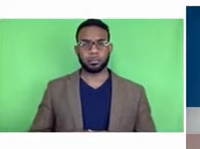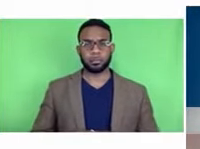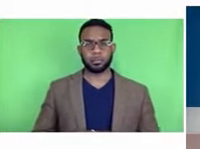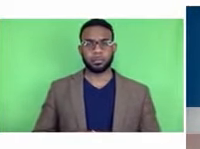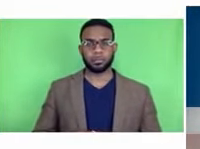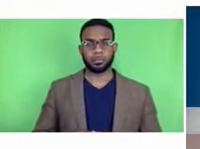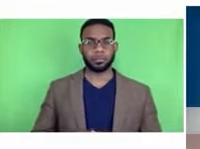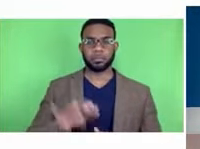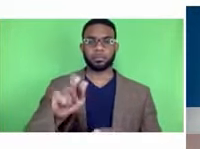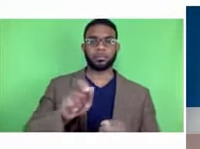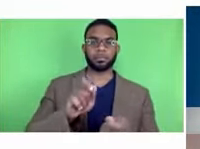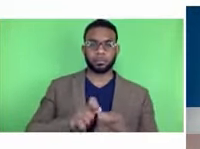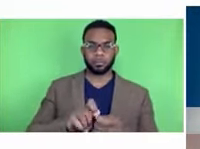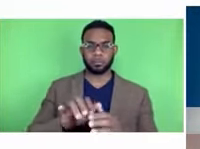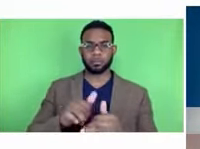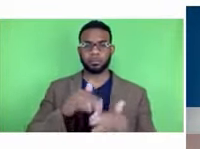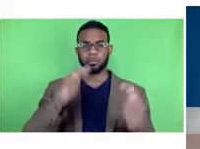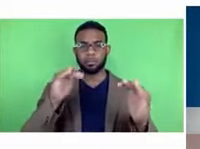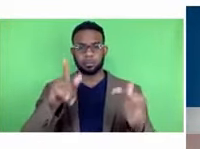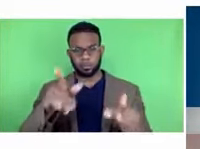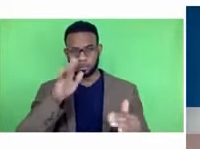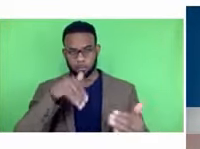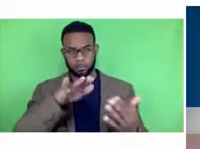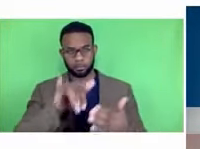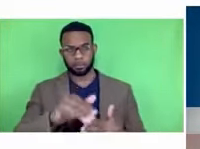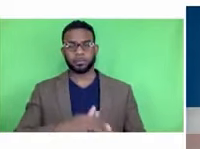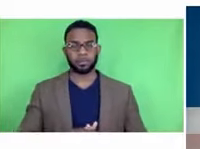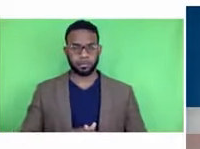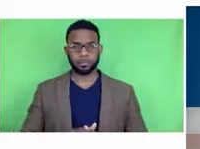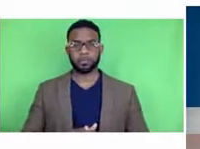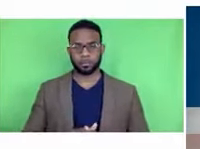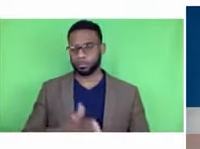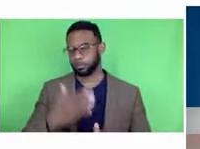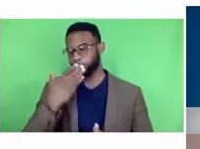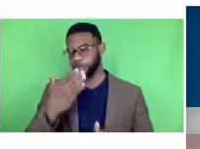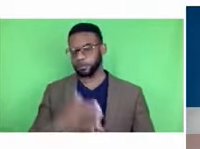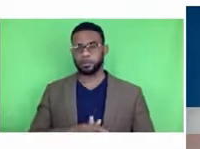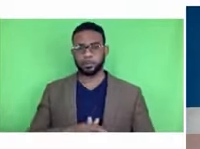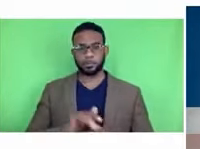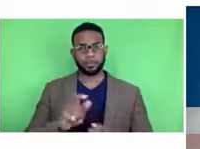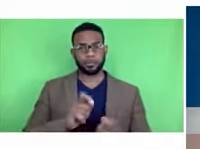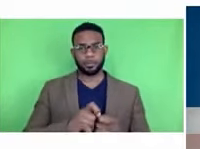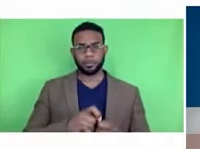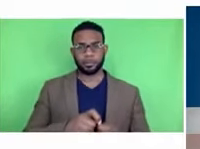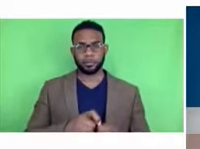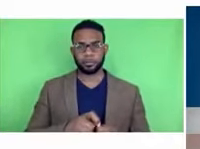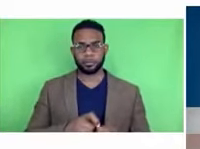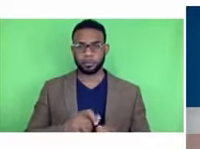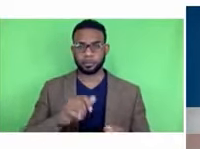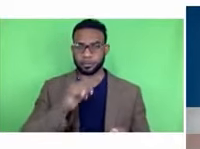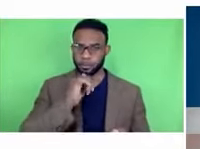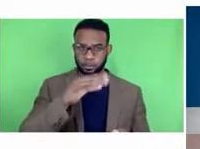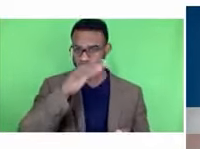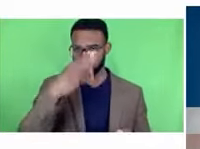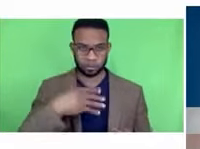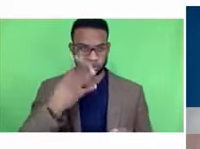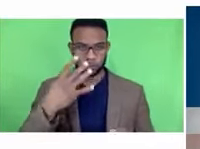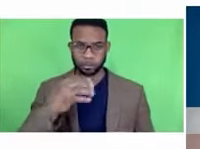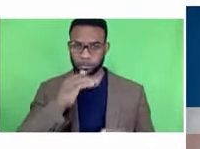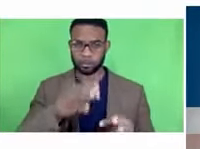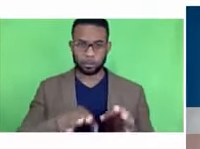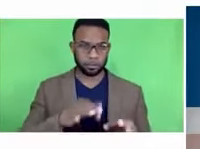That's exactly how I was hoping you would address that, Matthias. So, and that's exactly it. It's not black and white. It's not simple. It's